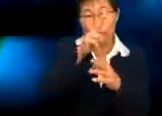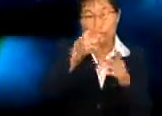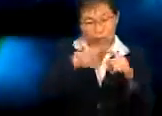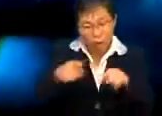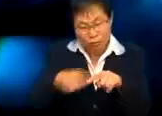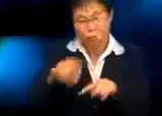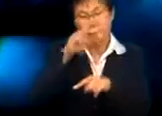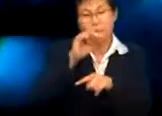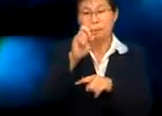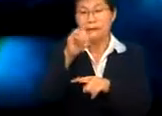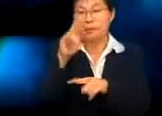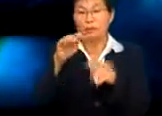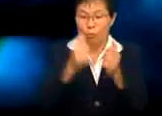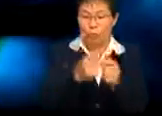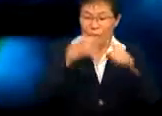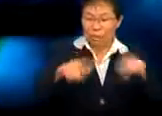densities.